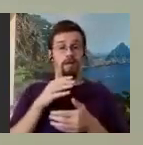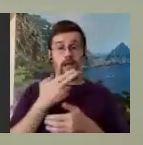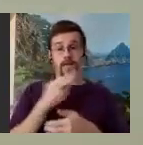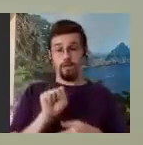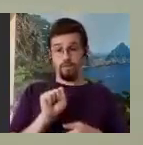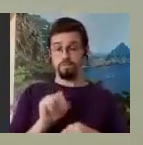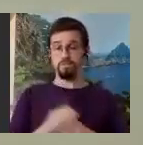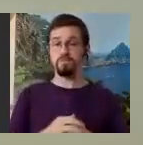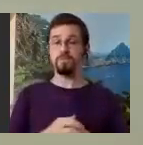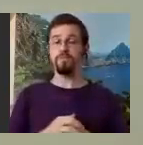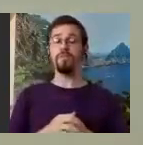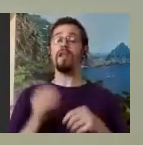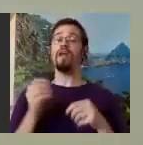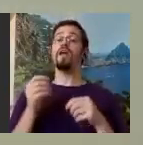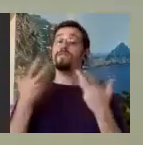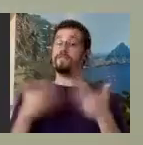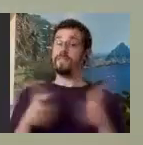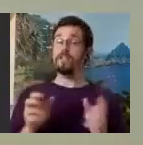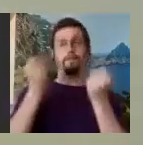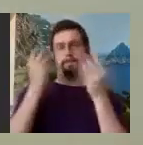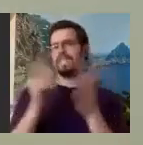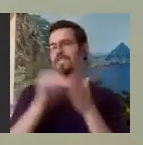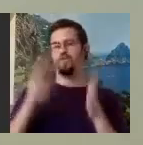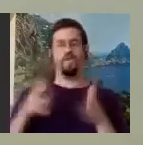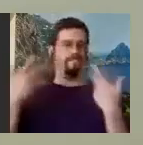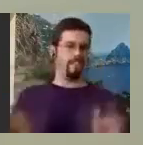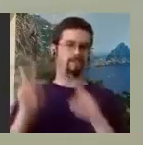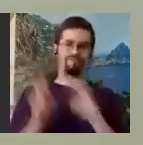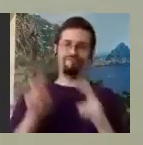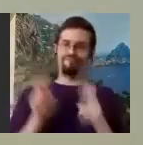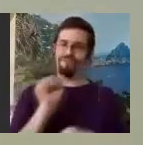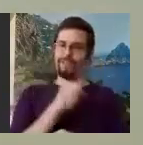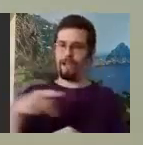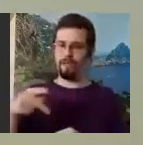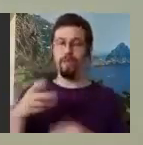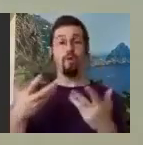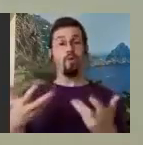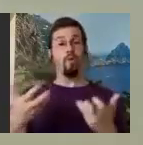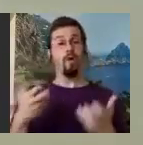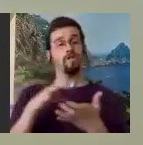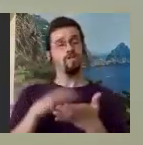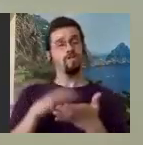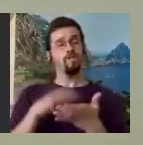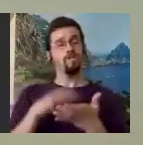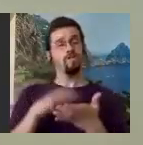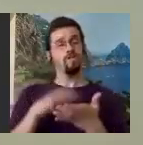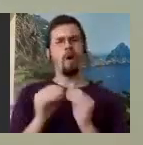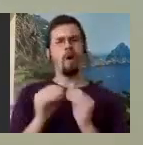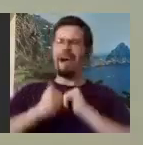make the app more understandable to individuals in future presentations in Mira College and